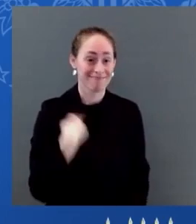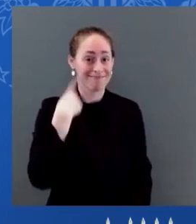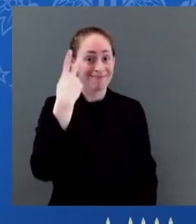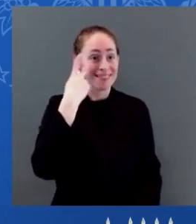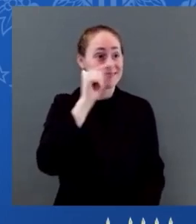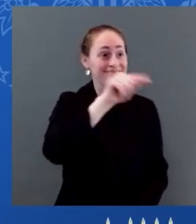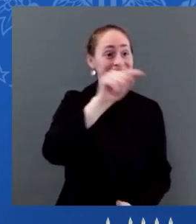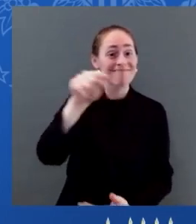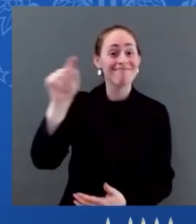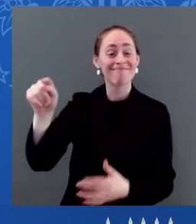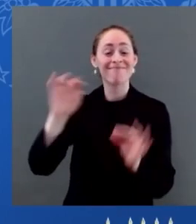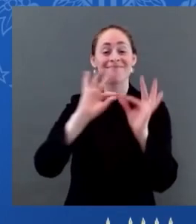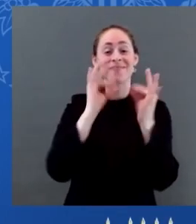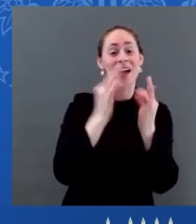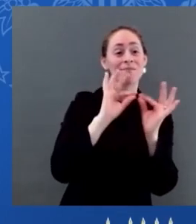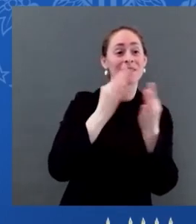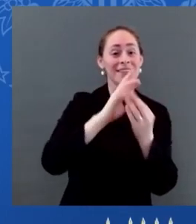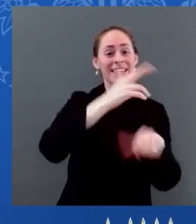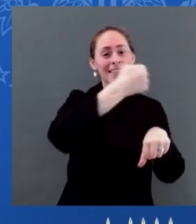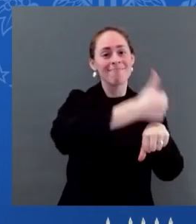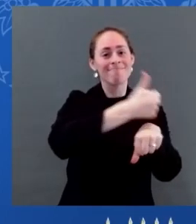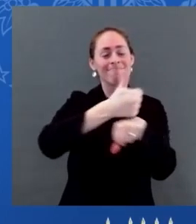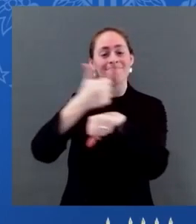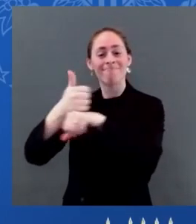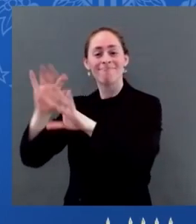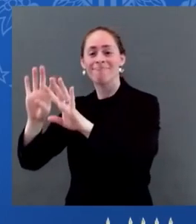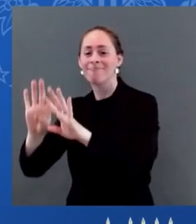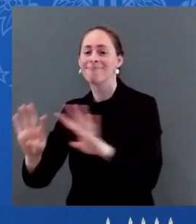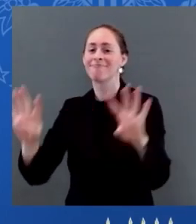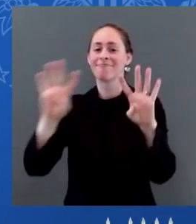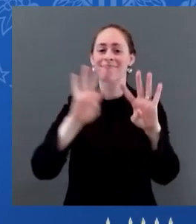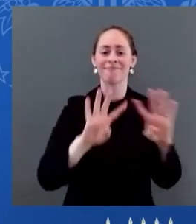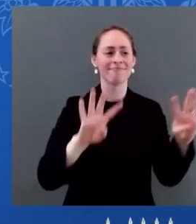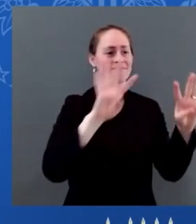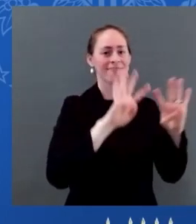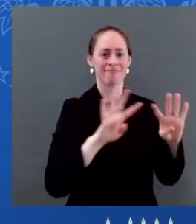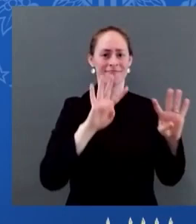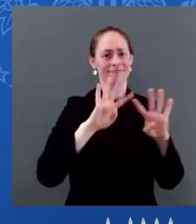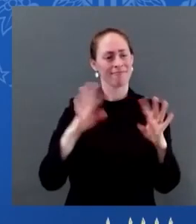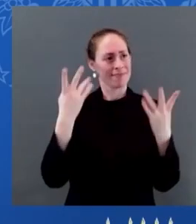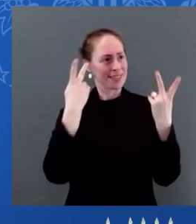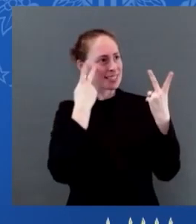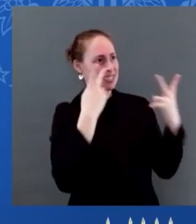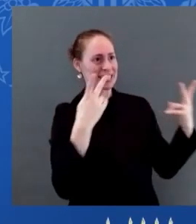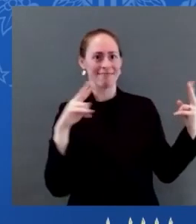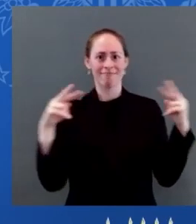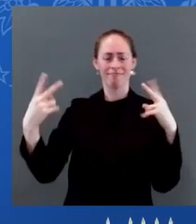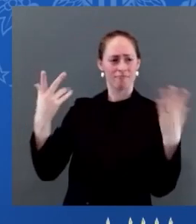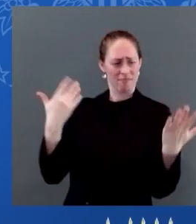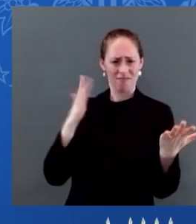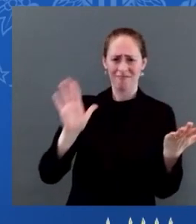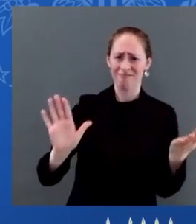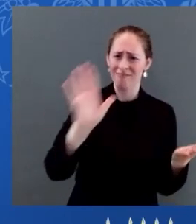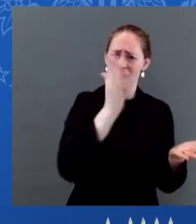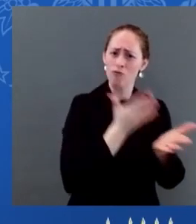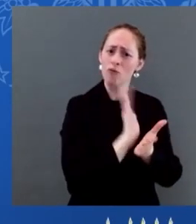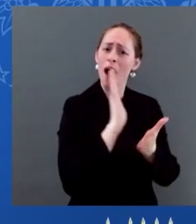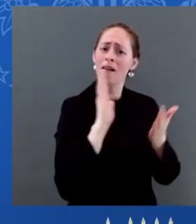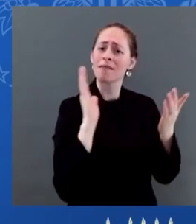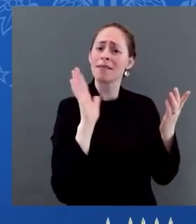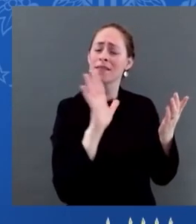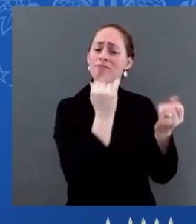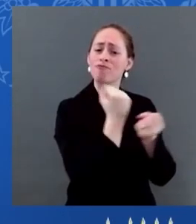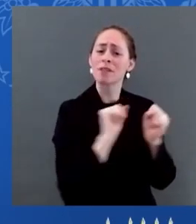showing that there is still light, that even the most fragile flame can be sustained in a tradition and nourish the soul of a